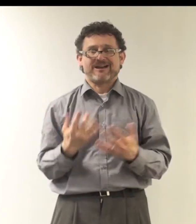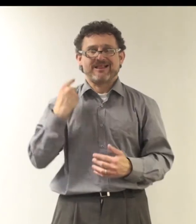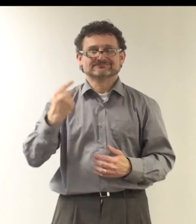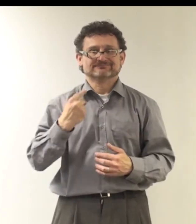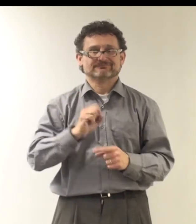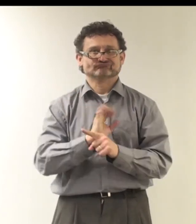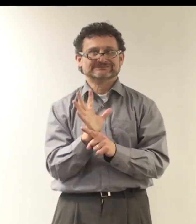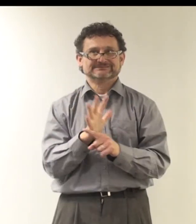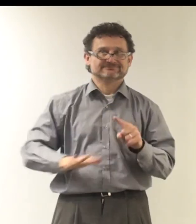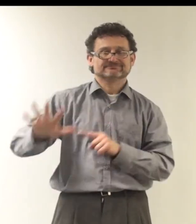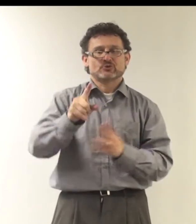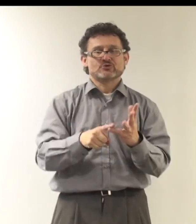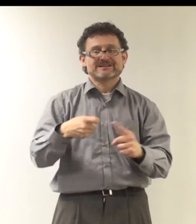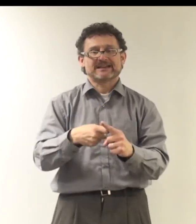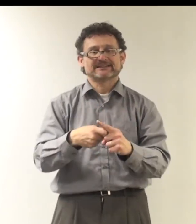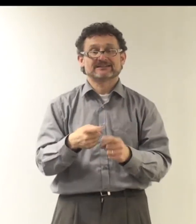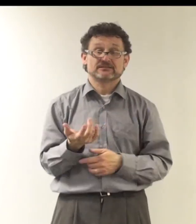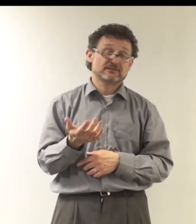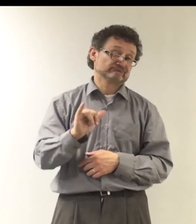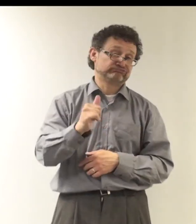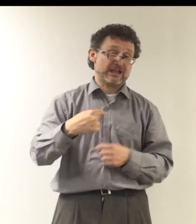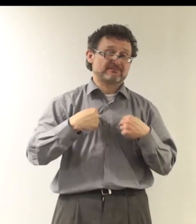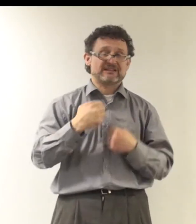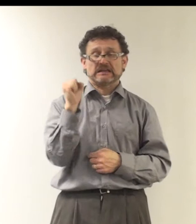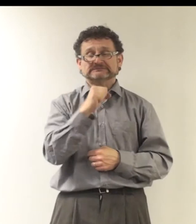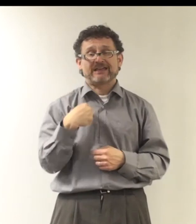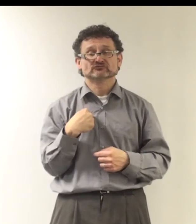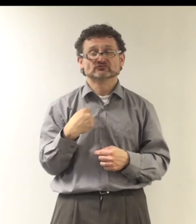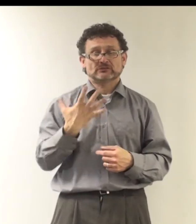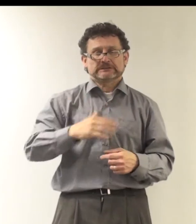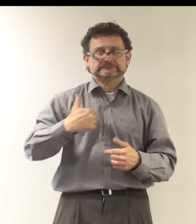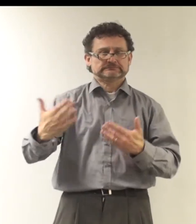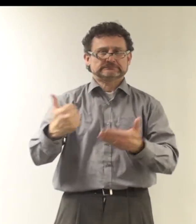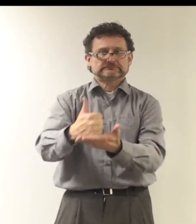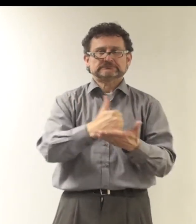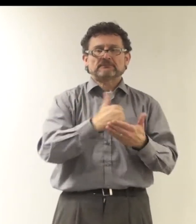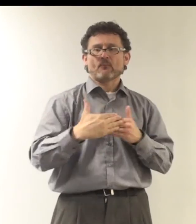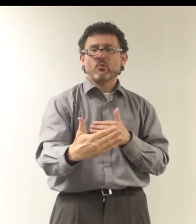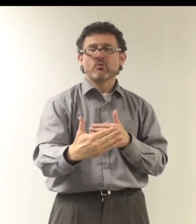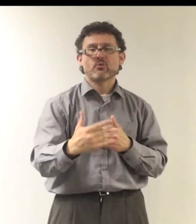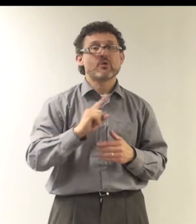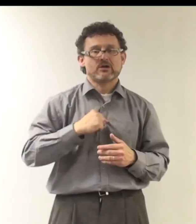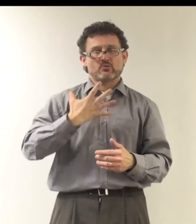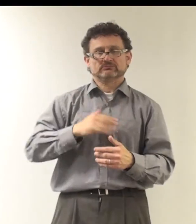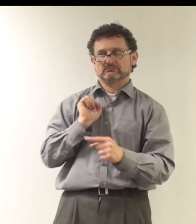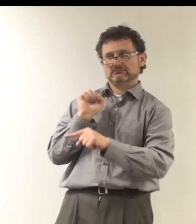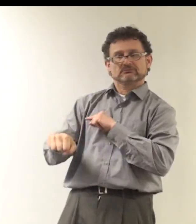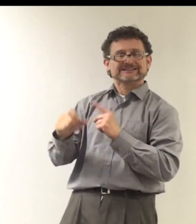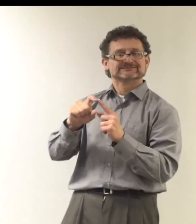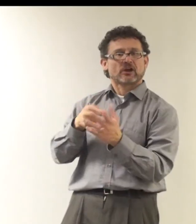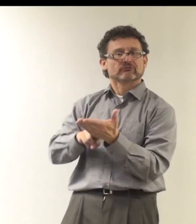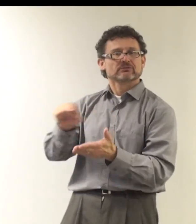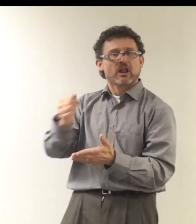a bit churlish, but you know, we are all competitive, aren't we? Us Greens. I can't finish without speaking